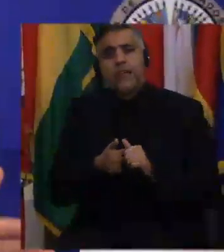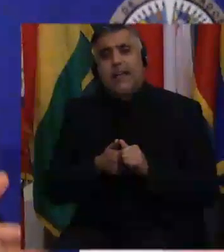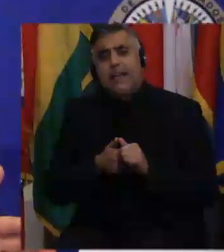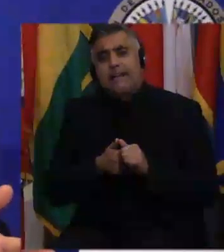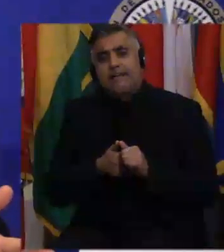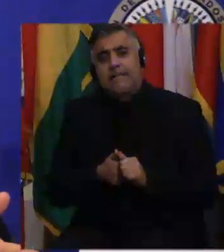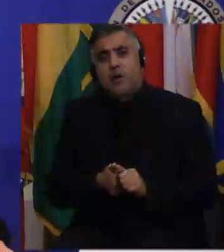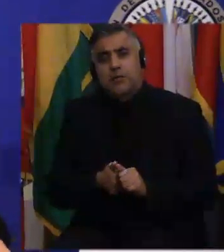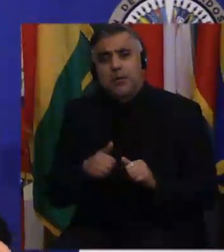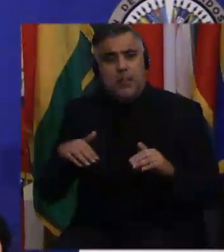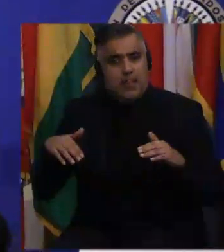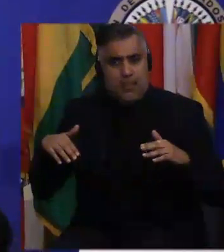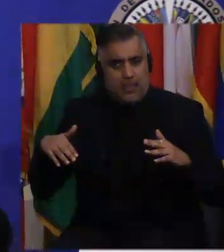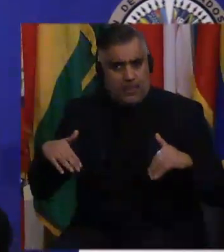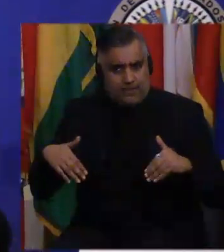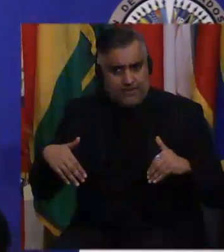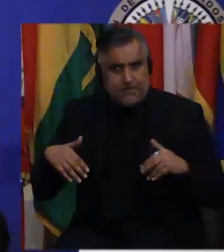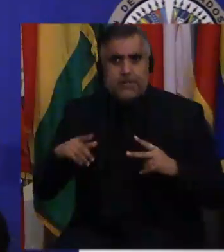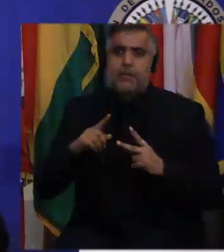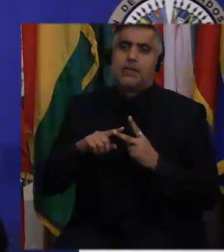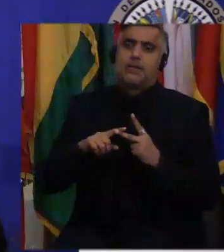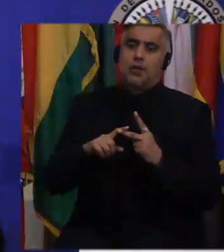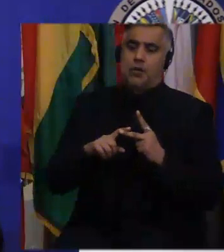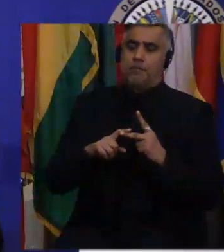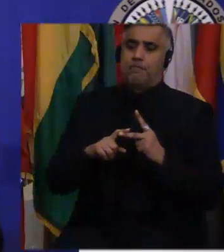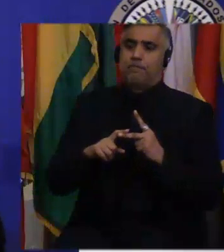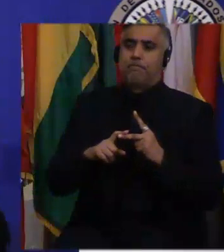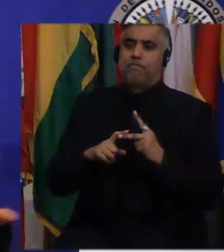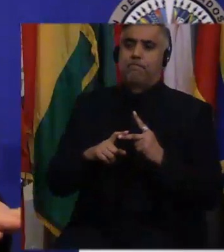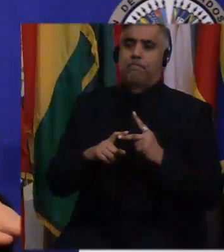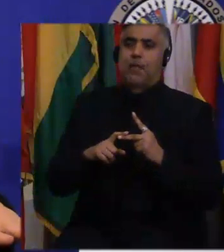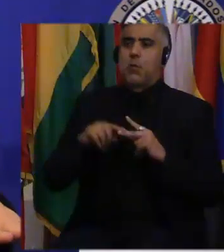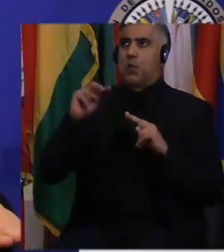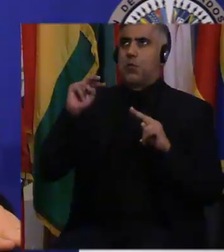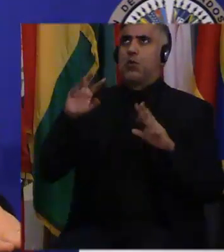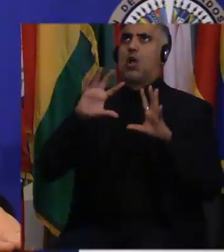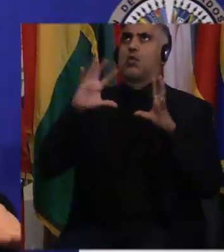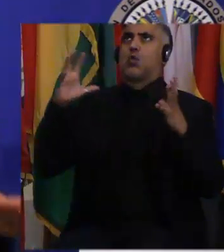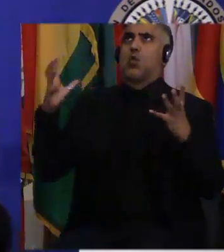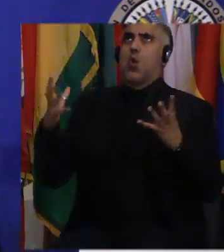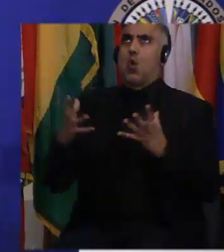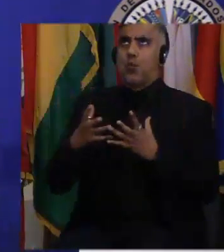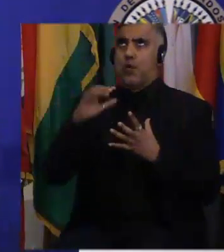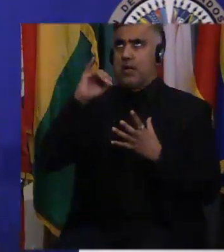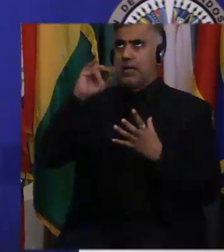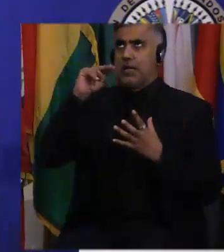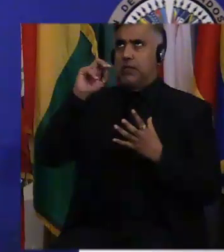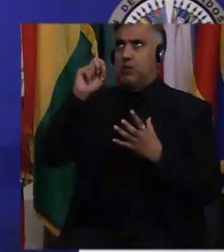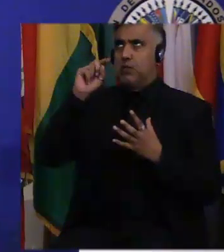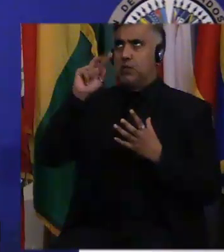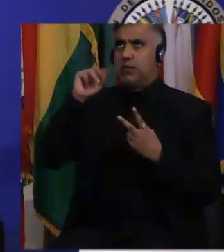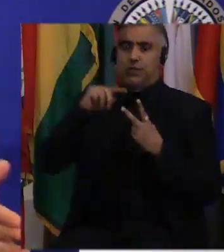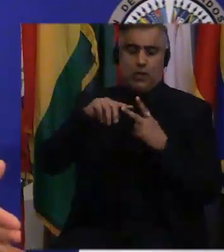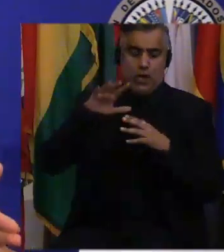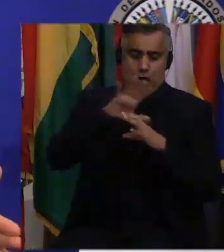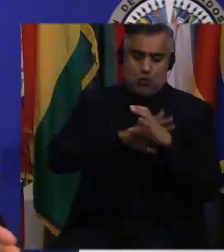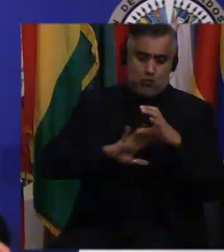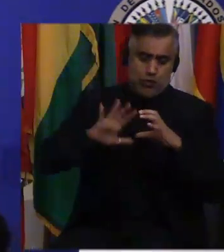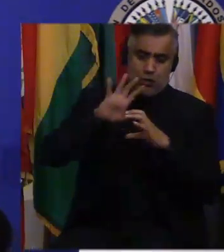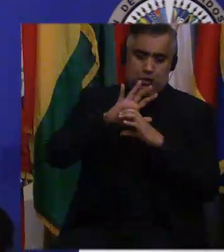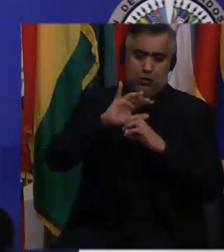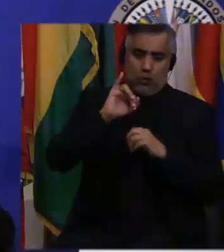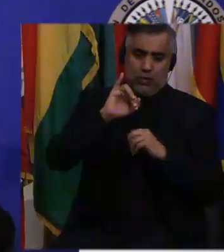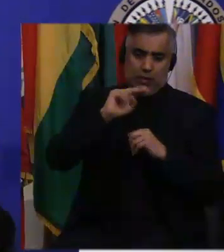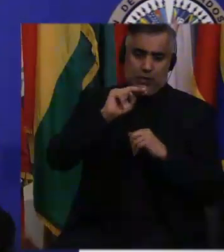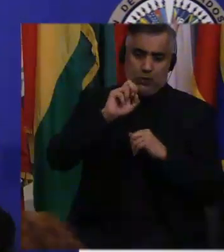not yet there. So when we look at global instruments and regional instruments that were presented